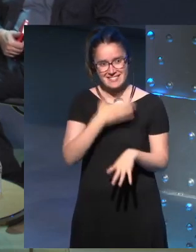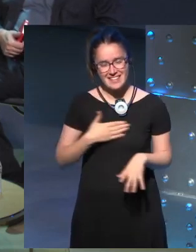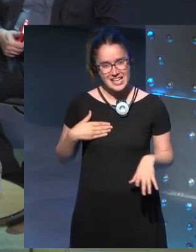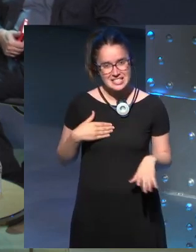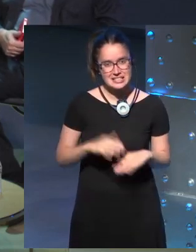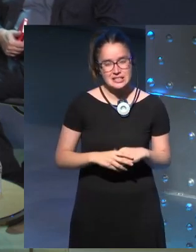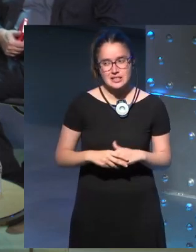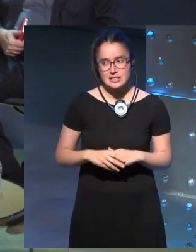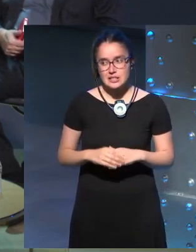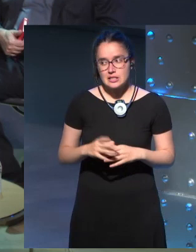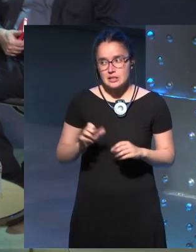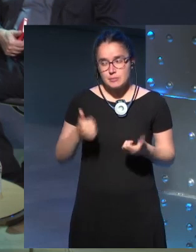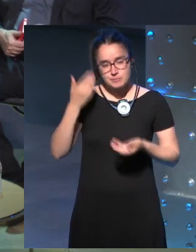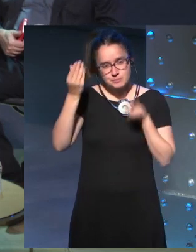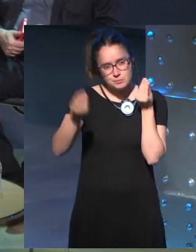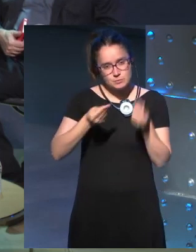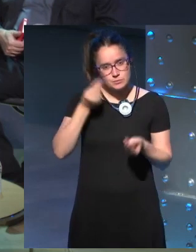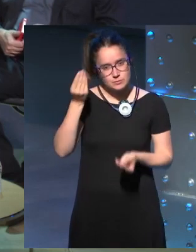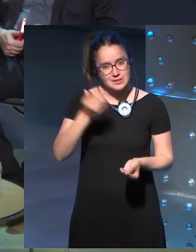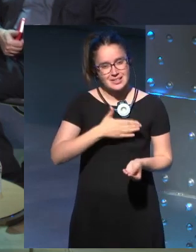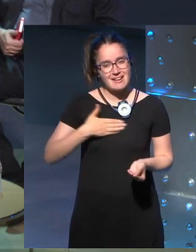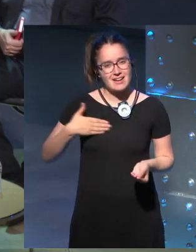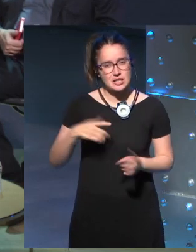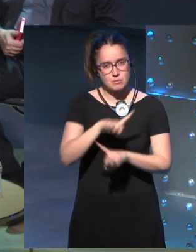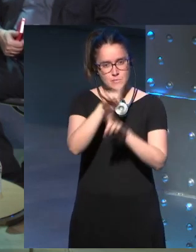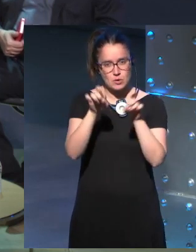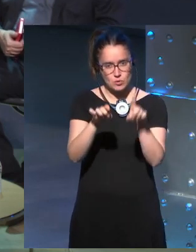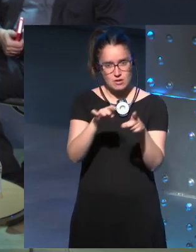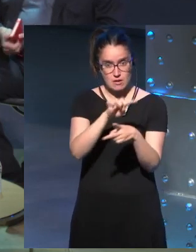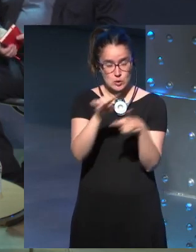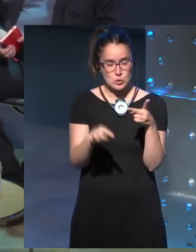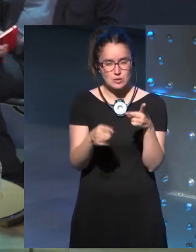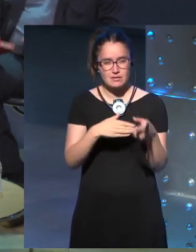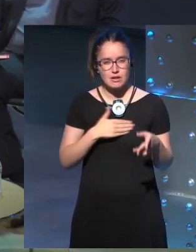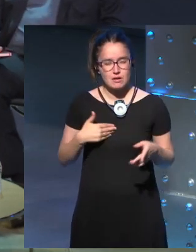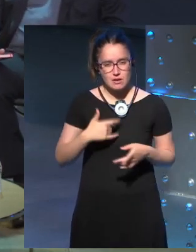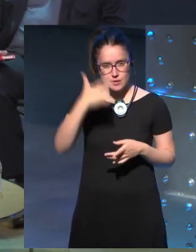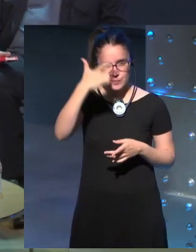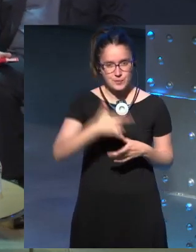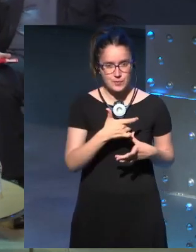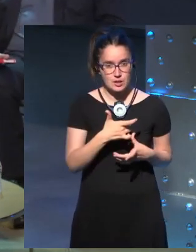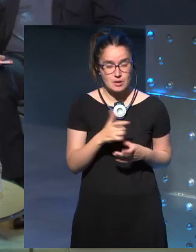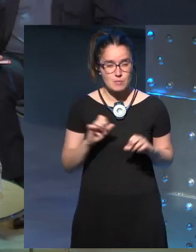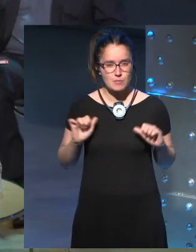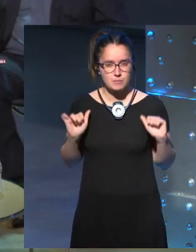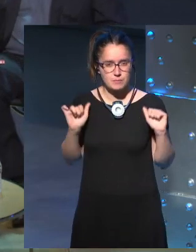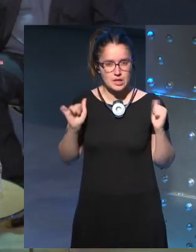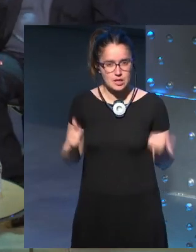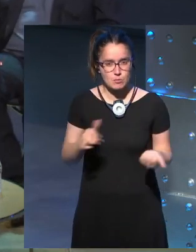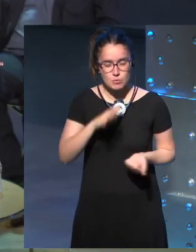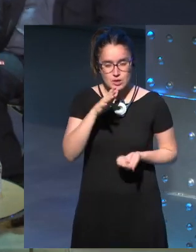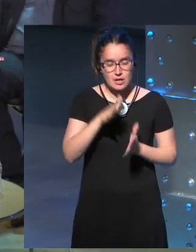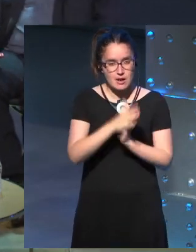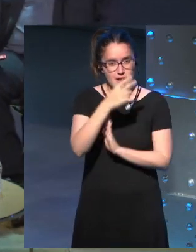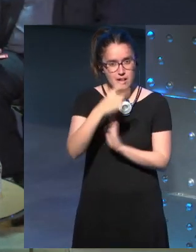going to open the Q&A session, so think about what you want to ask Simon or Santi. I would like to